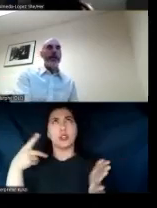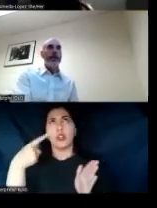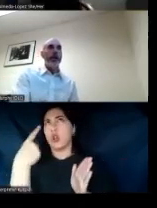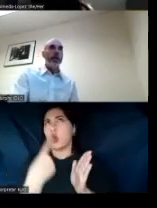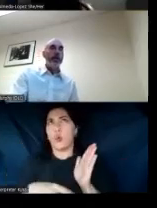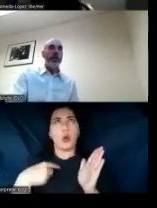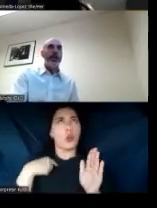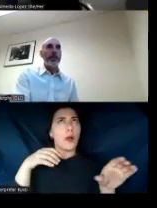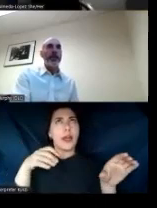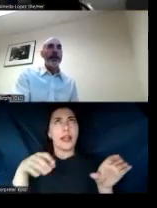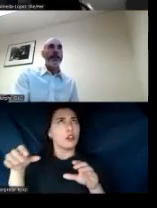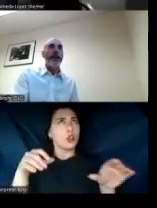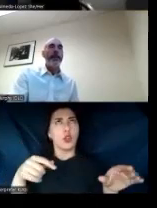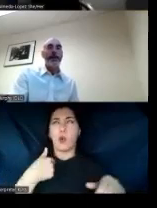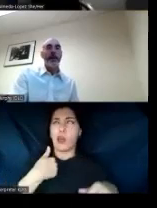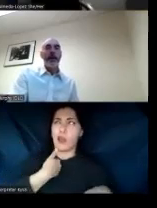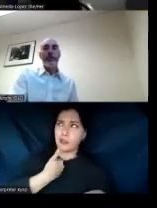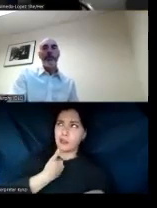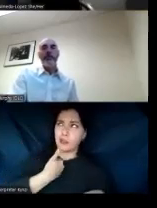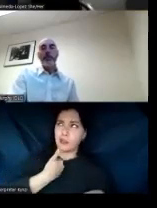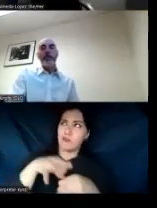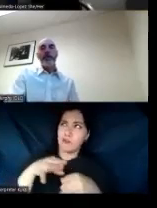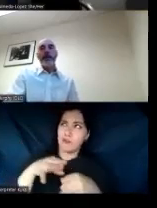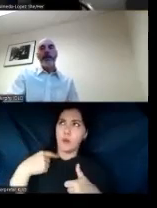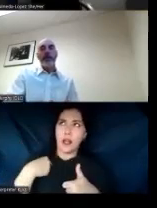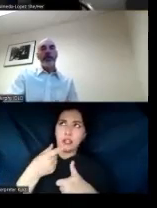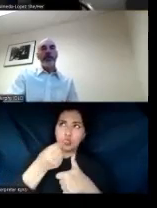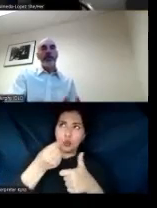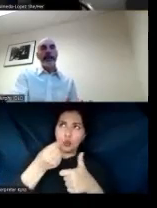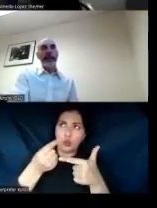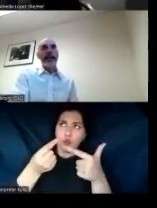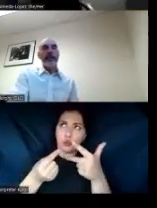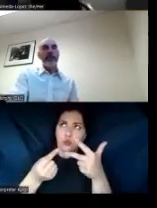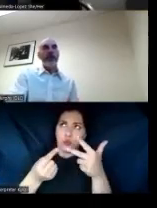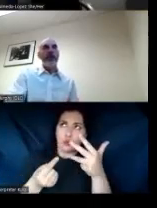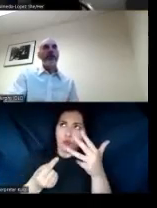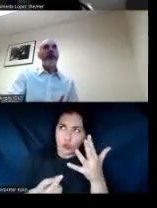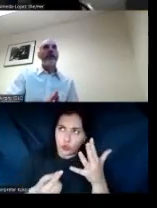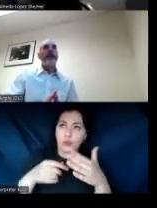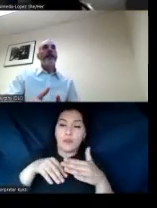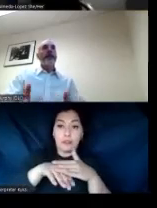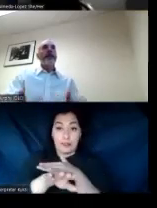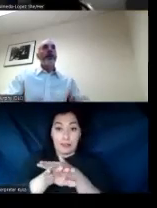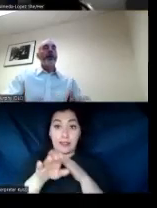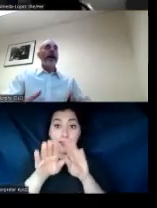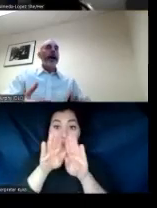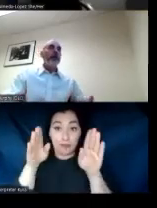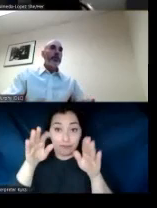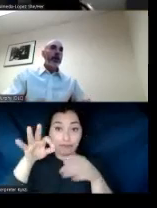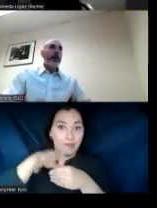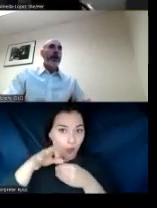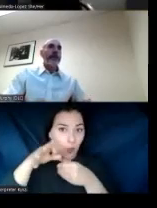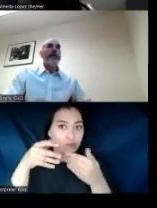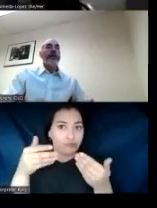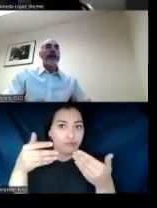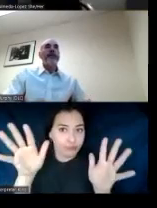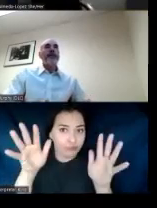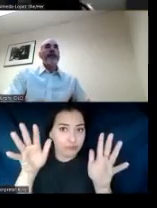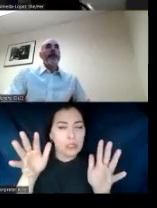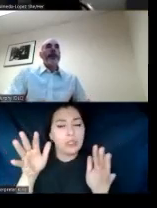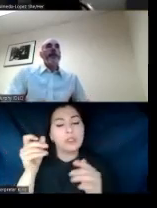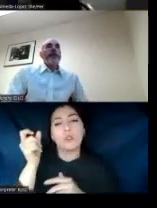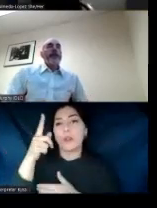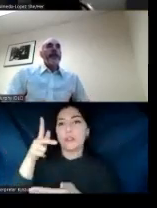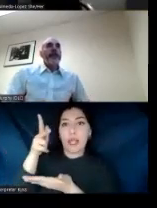when I go to vote? What are the steps that I take in order to get into the polling place? So after the parking, the